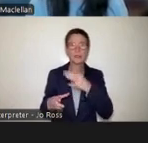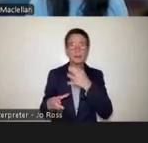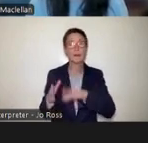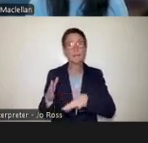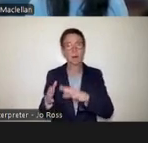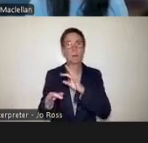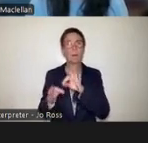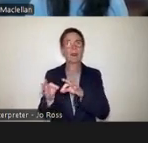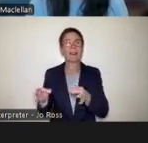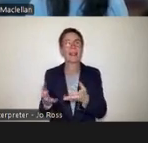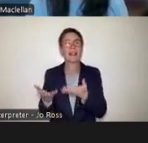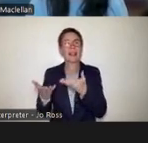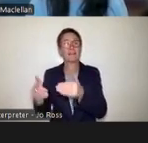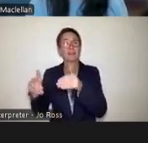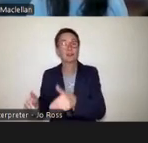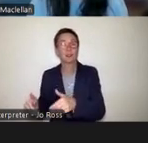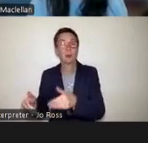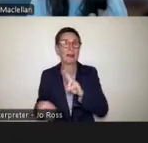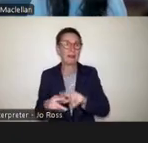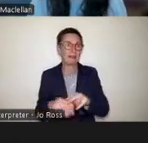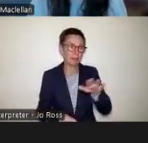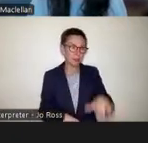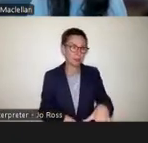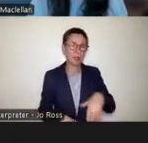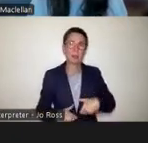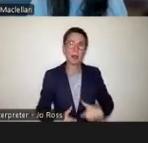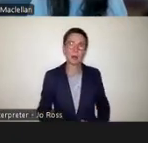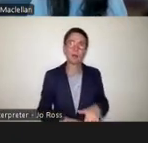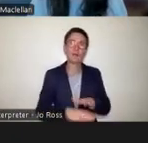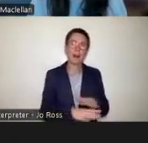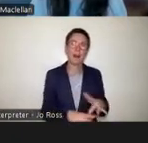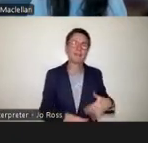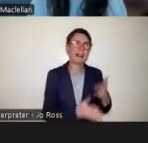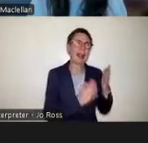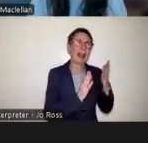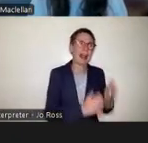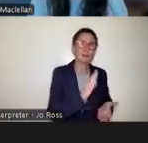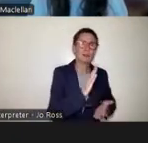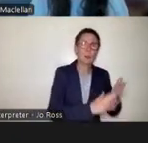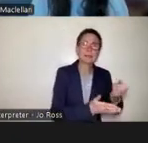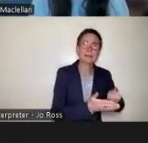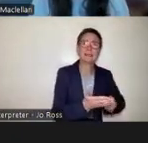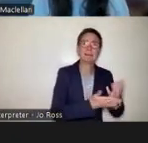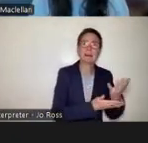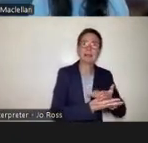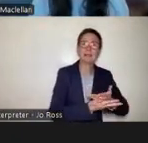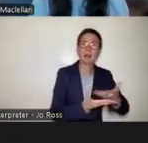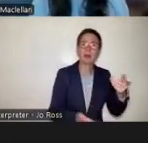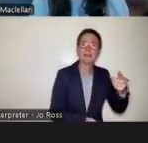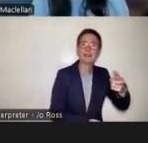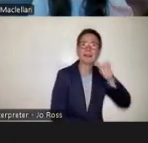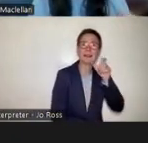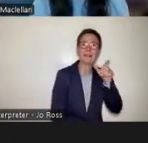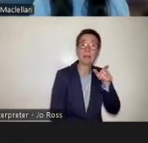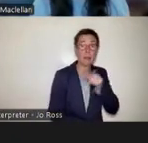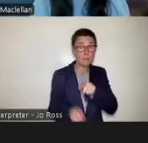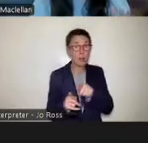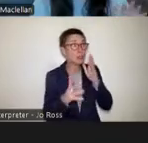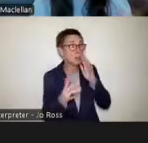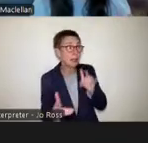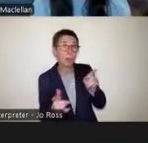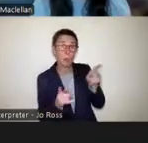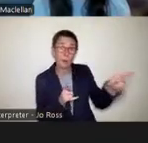shop if their child gets hungry, rather than having to go to the cafe and spend more. And checking with the cafe and checking with the